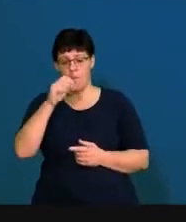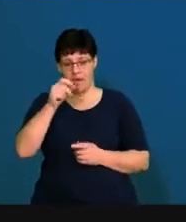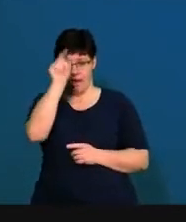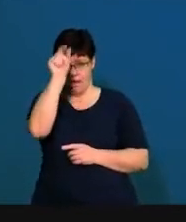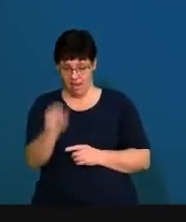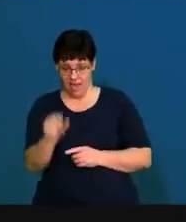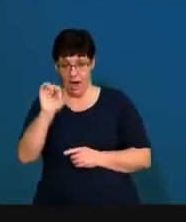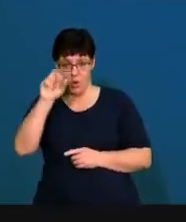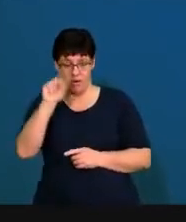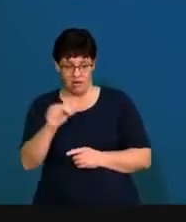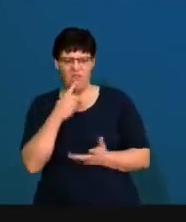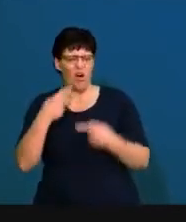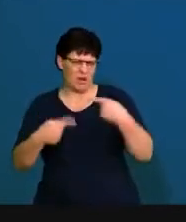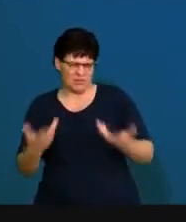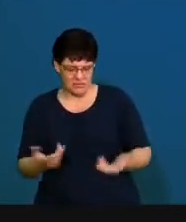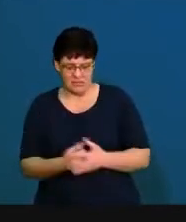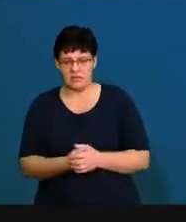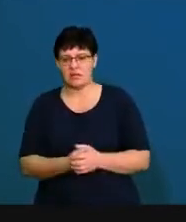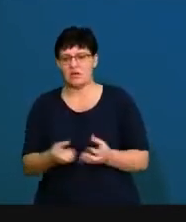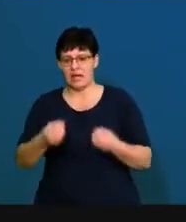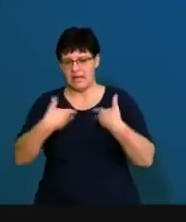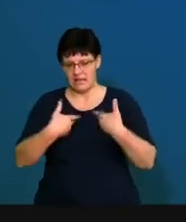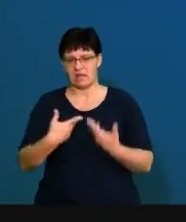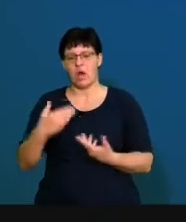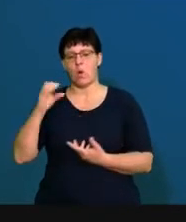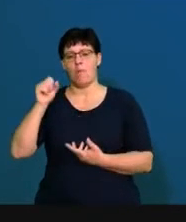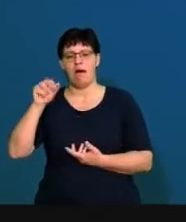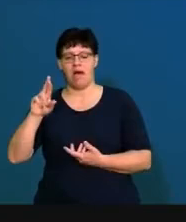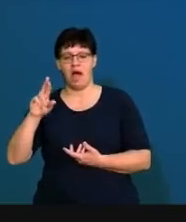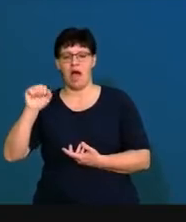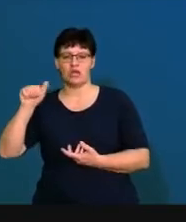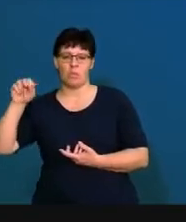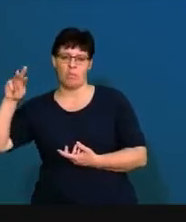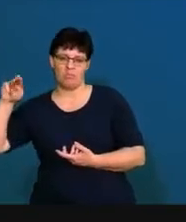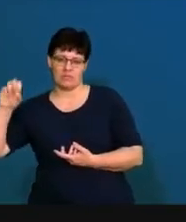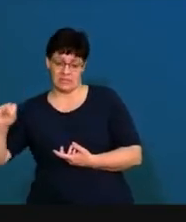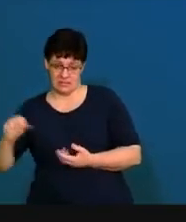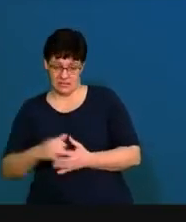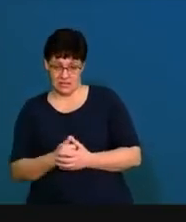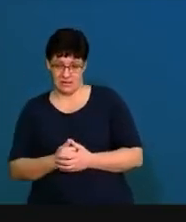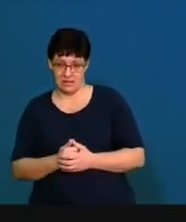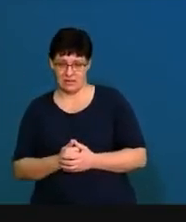ion, okay, for argument's sake, giving us copper atoms, okay?